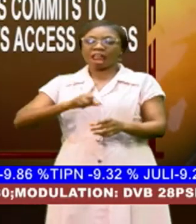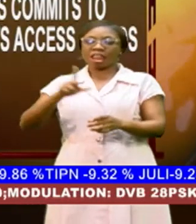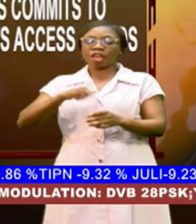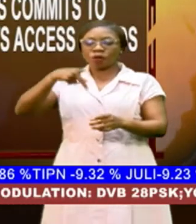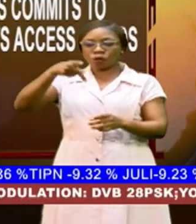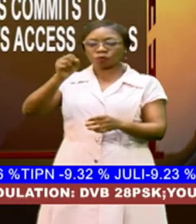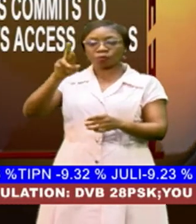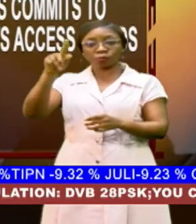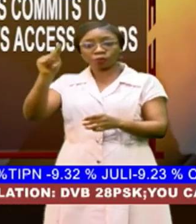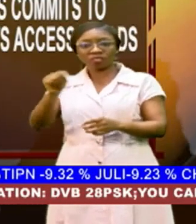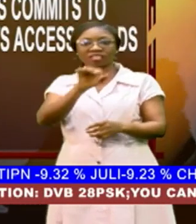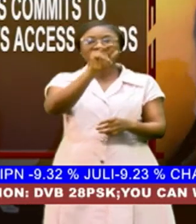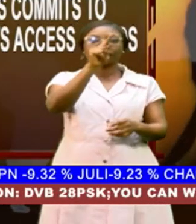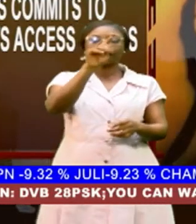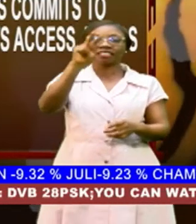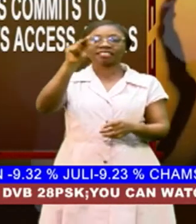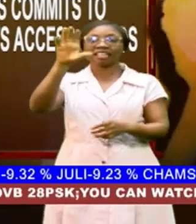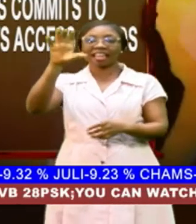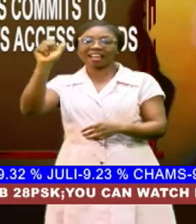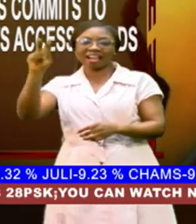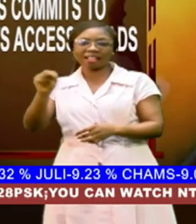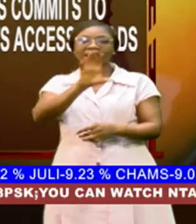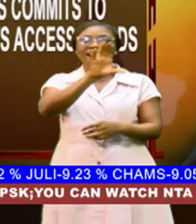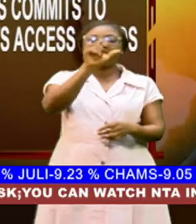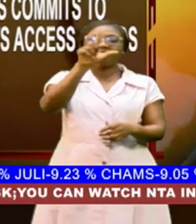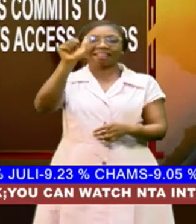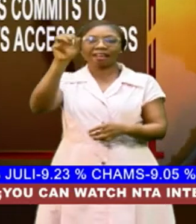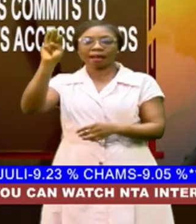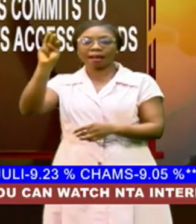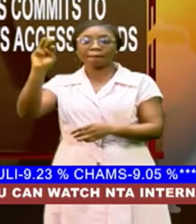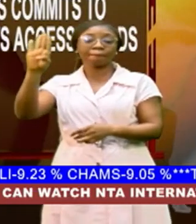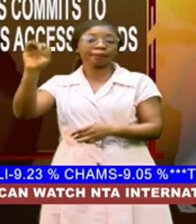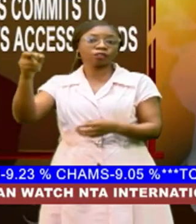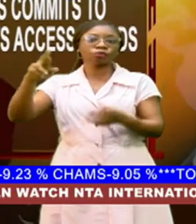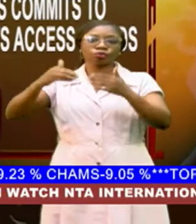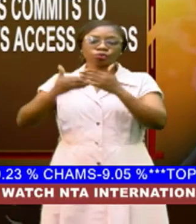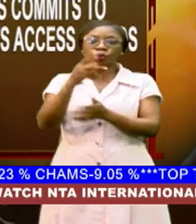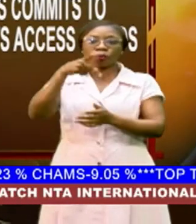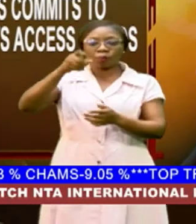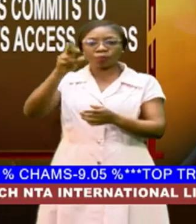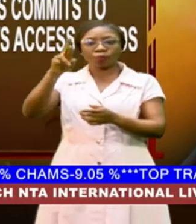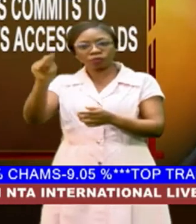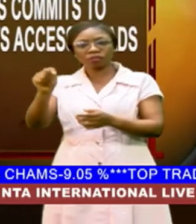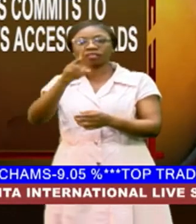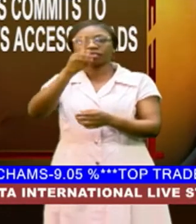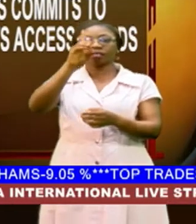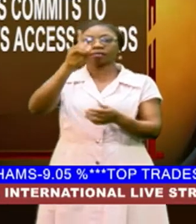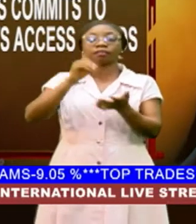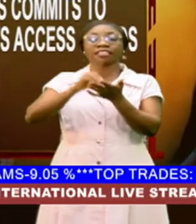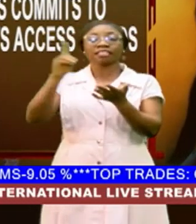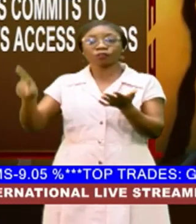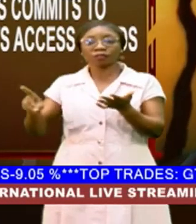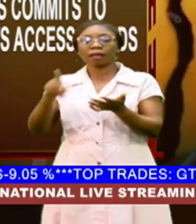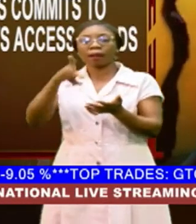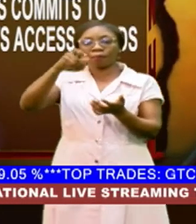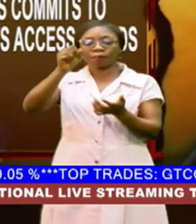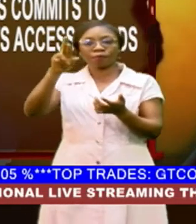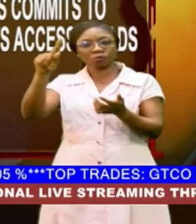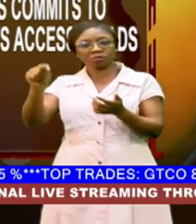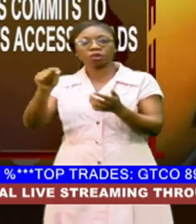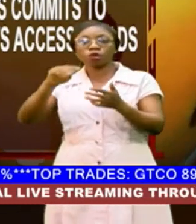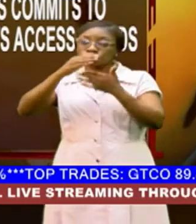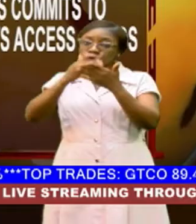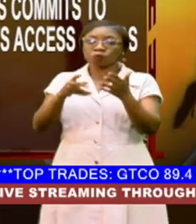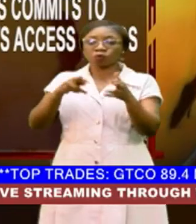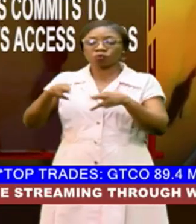Tinkan Island Port, Calabar New Port, Delta Port, and One Port. Some of the access roads are